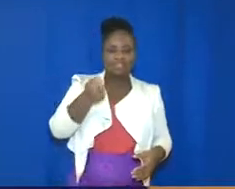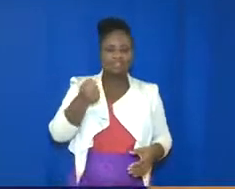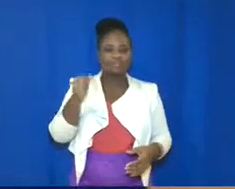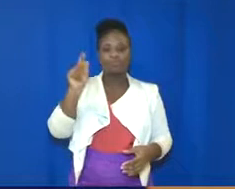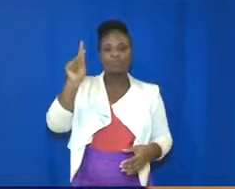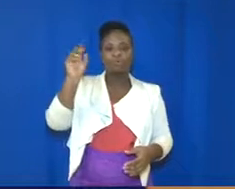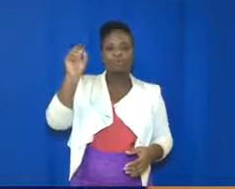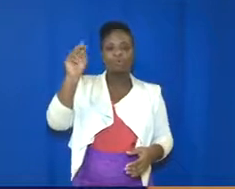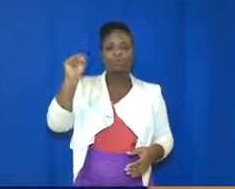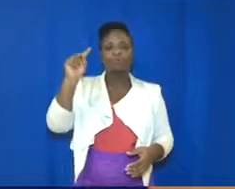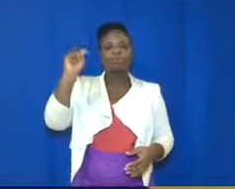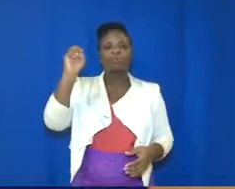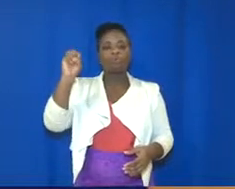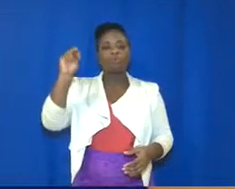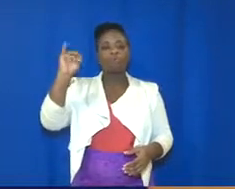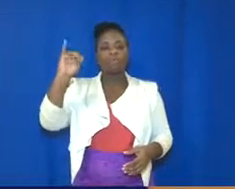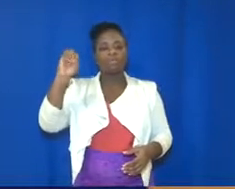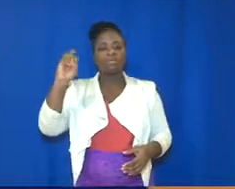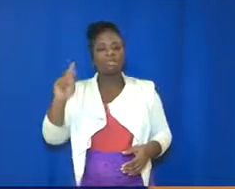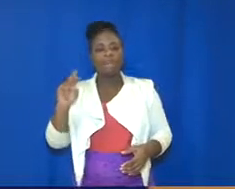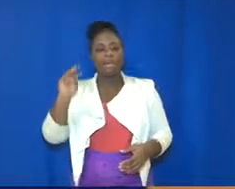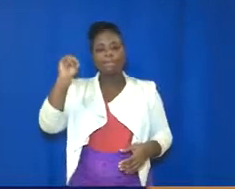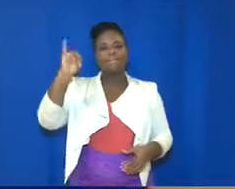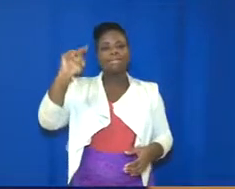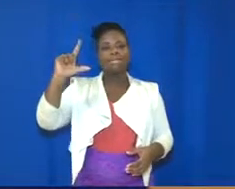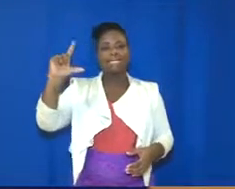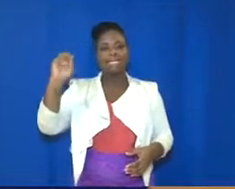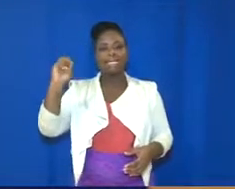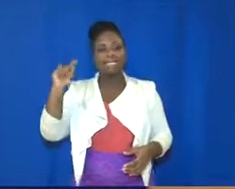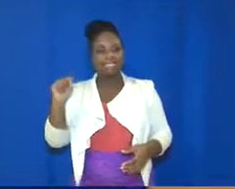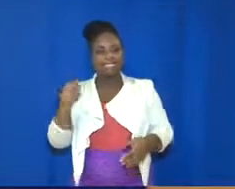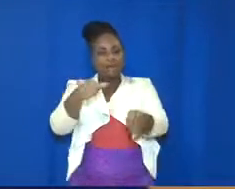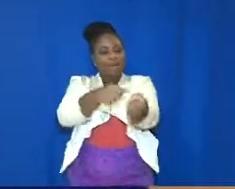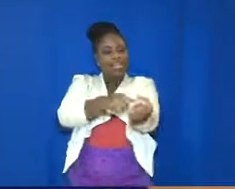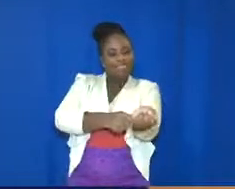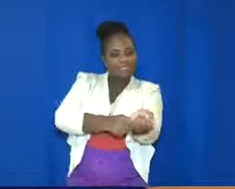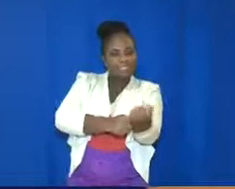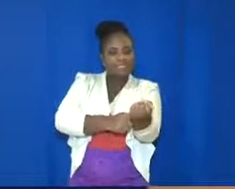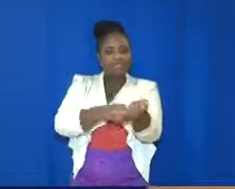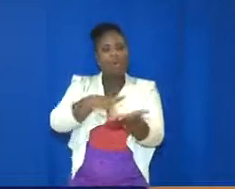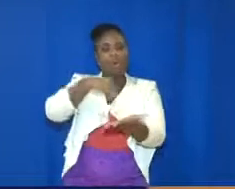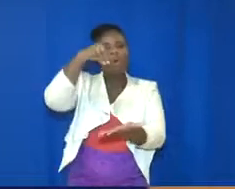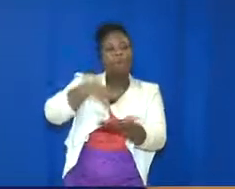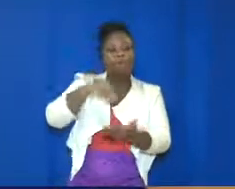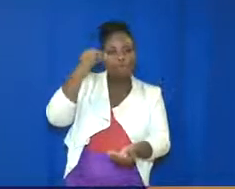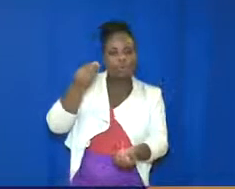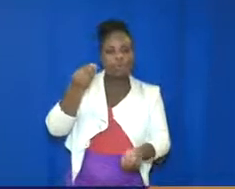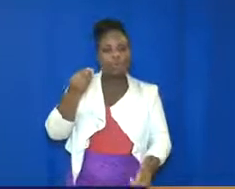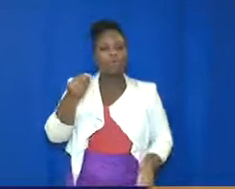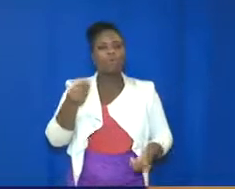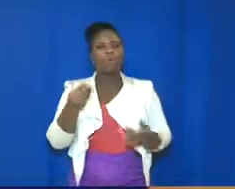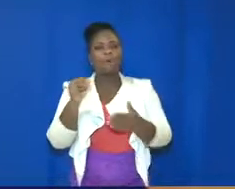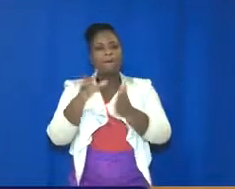oranges, kontumire, millet, cashew nuts, crabs, plantain, okra,